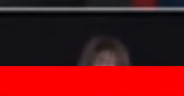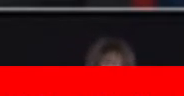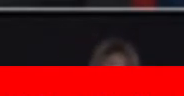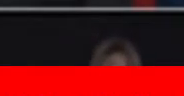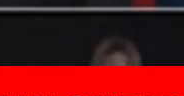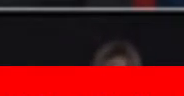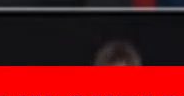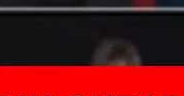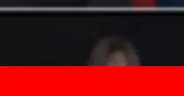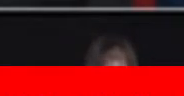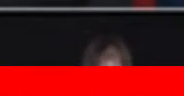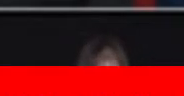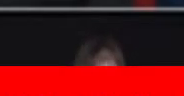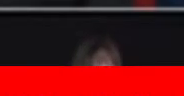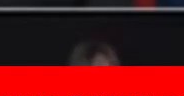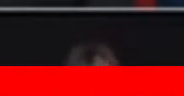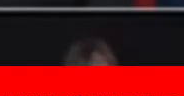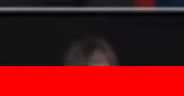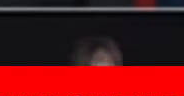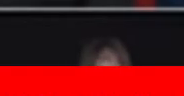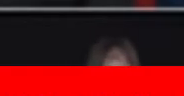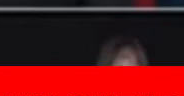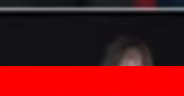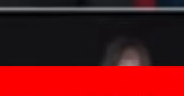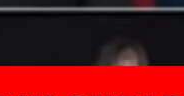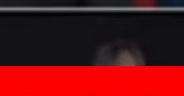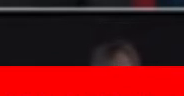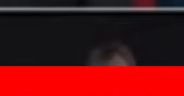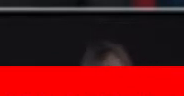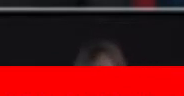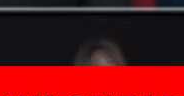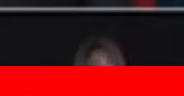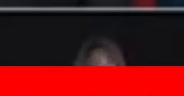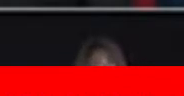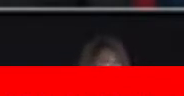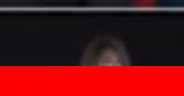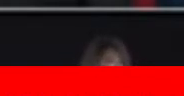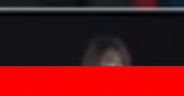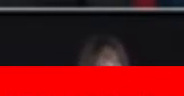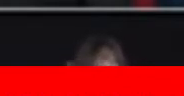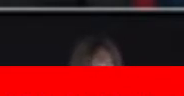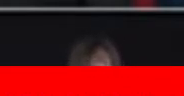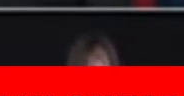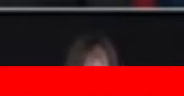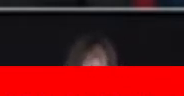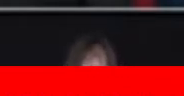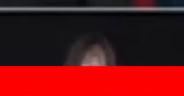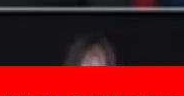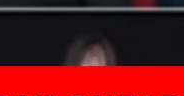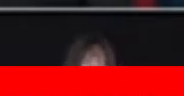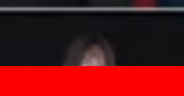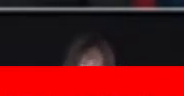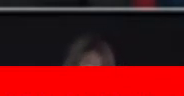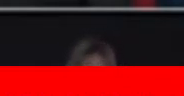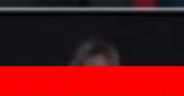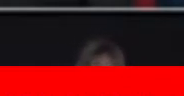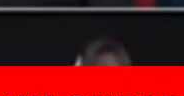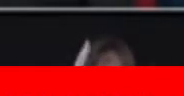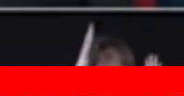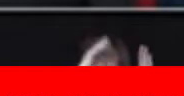1-855-216-3090. I just this afternoon spoke to the Deputy Prime Minister, and I congratulated her and the rest of the federal parliamentarians on